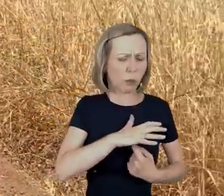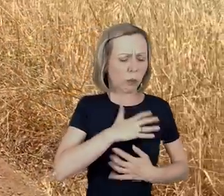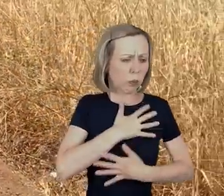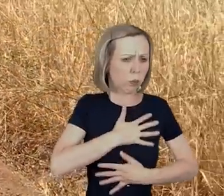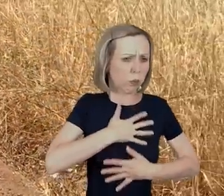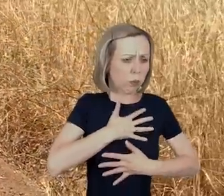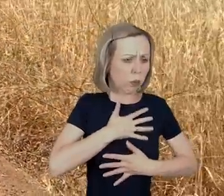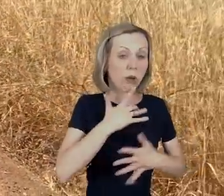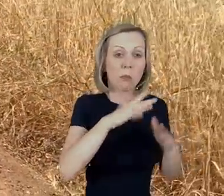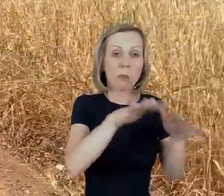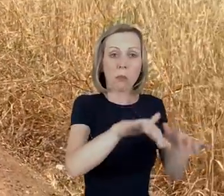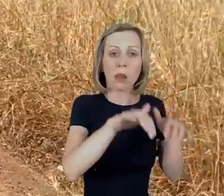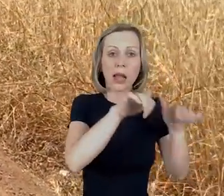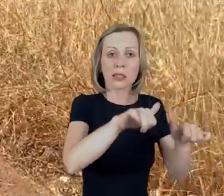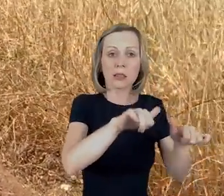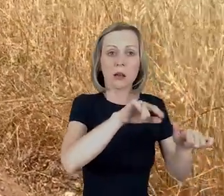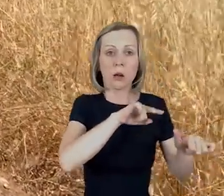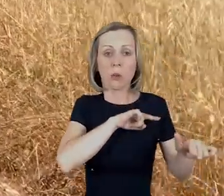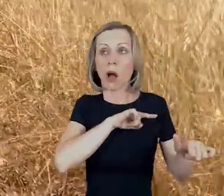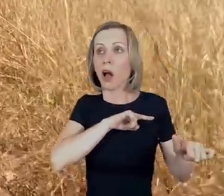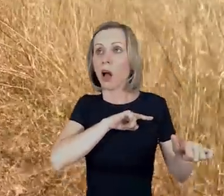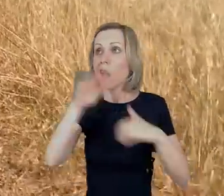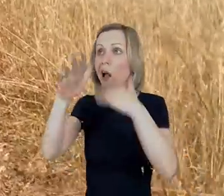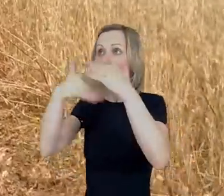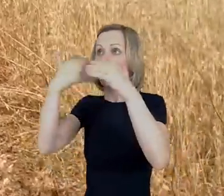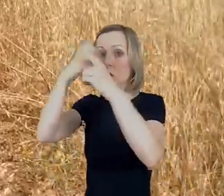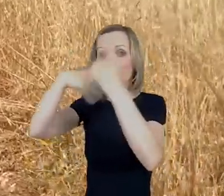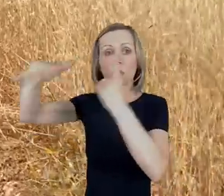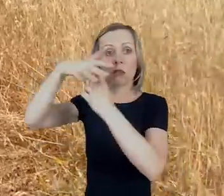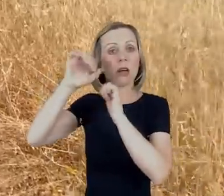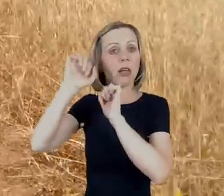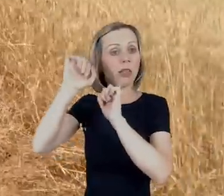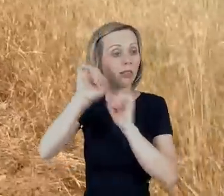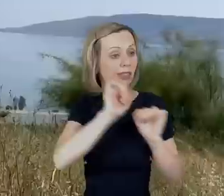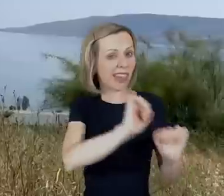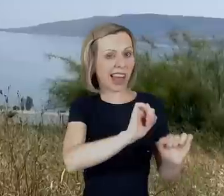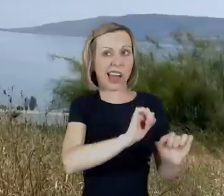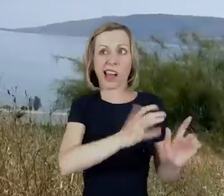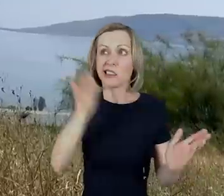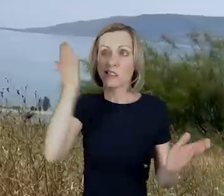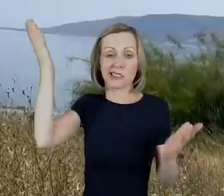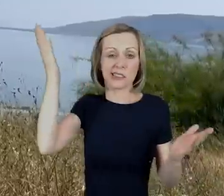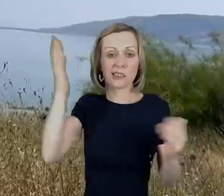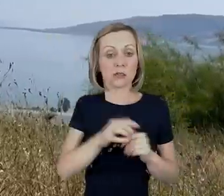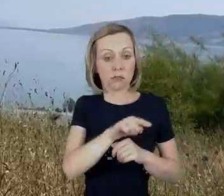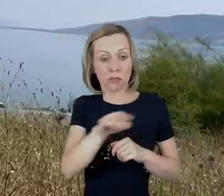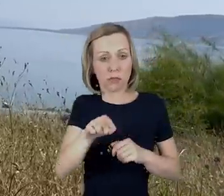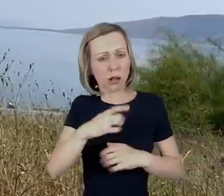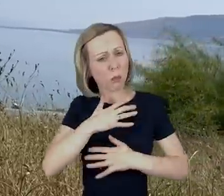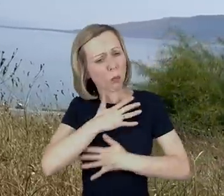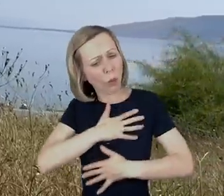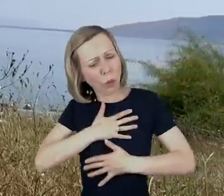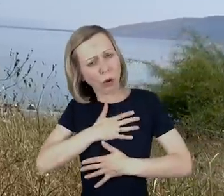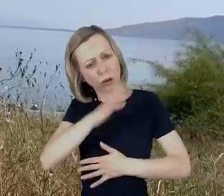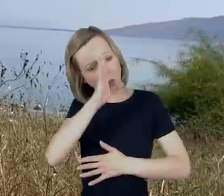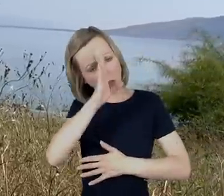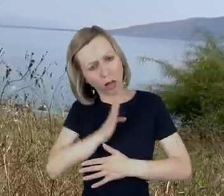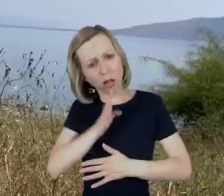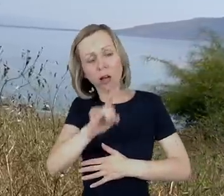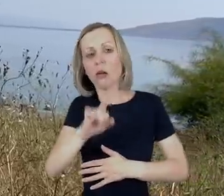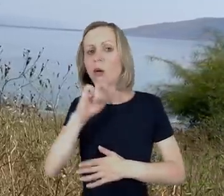"Blessed are the poor in spirit, for theirs is the kingdom of heaven. Blessed are those who